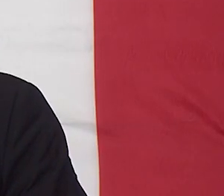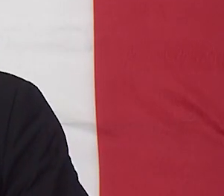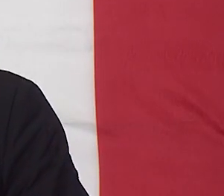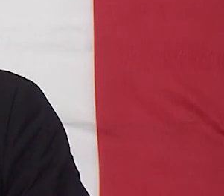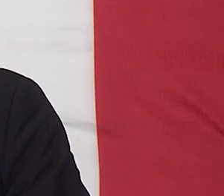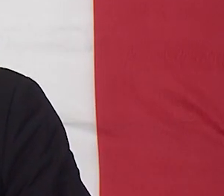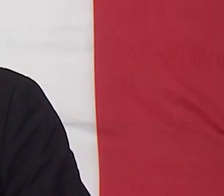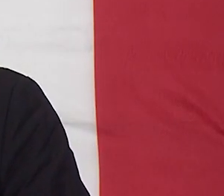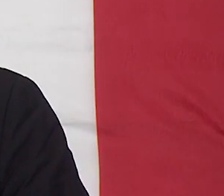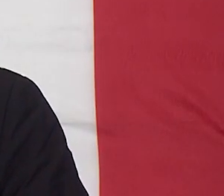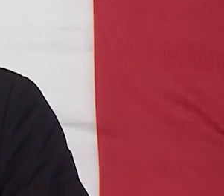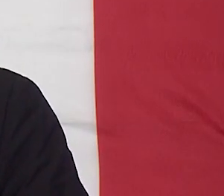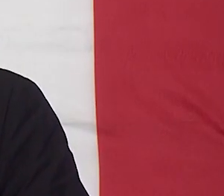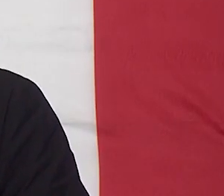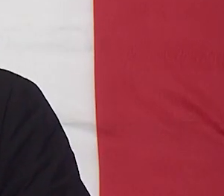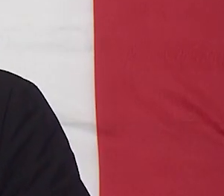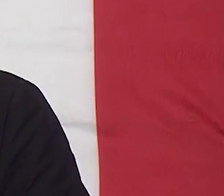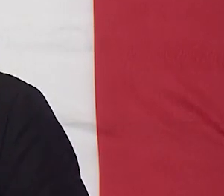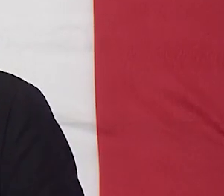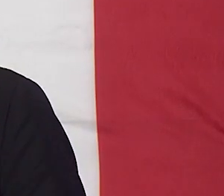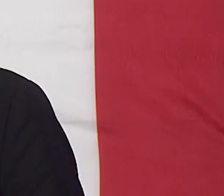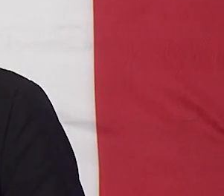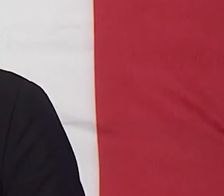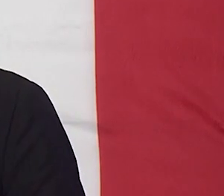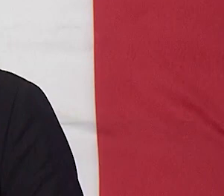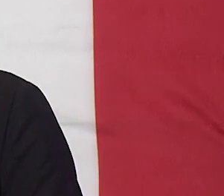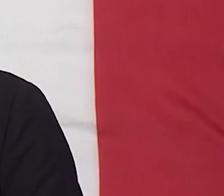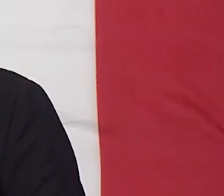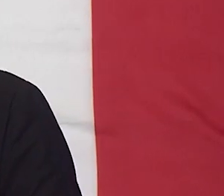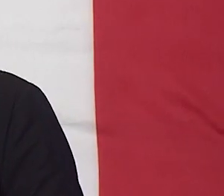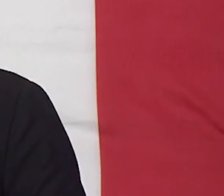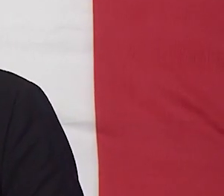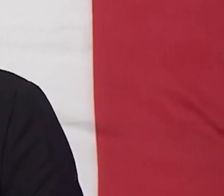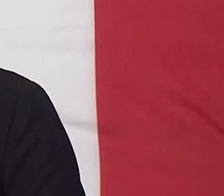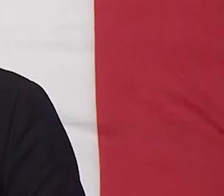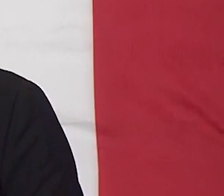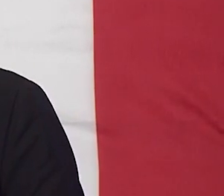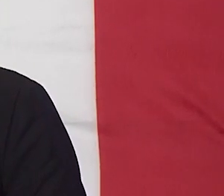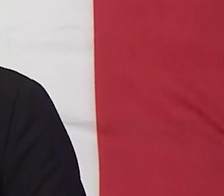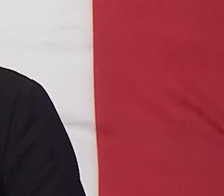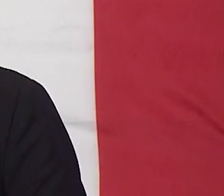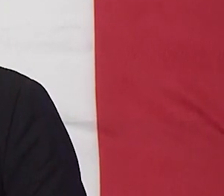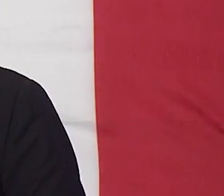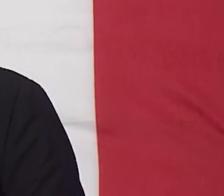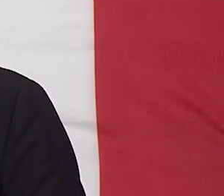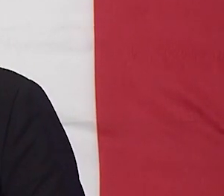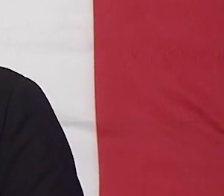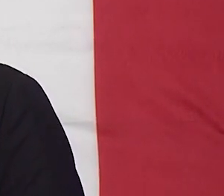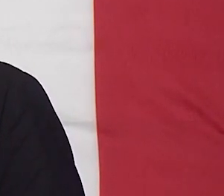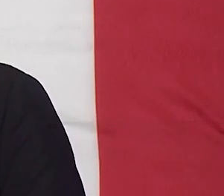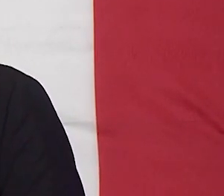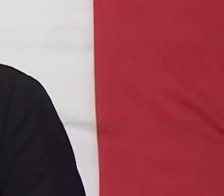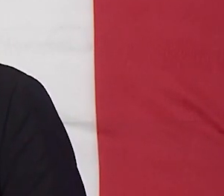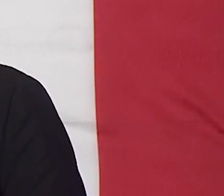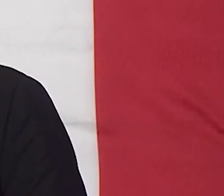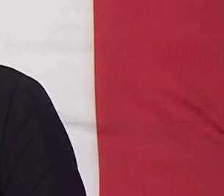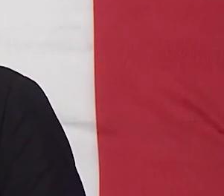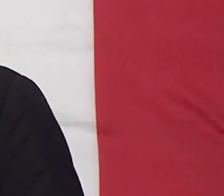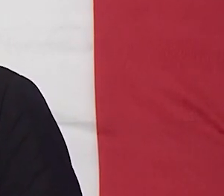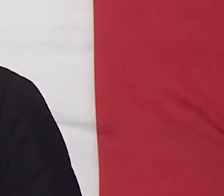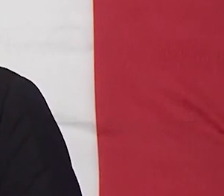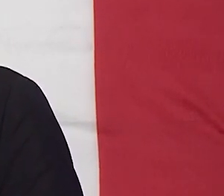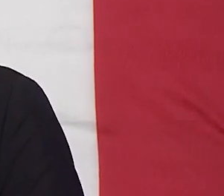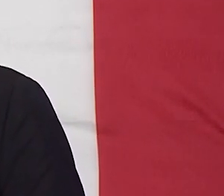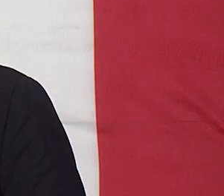Con esto le dejo estas últimas palabras. And with these, I leave you this. With this, I leave you these last words. En un tiempo de